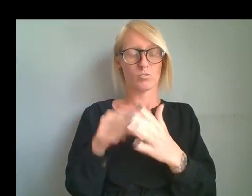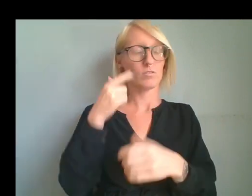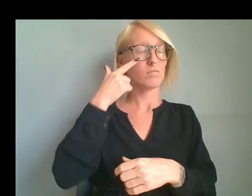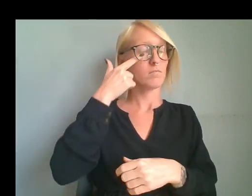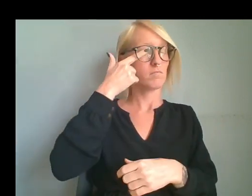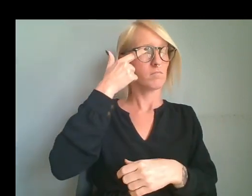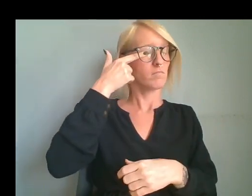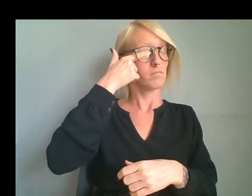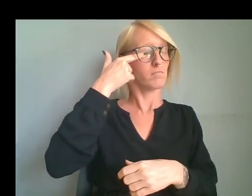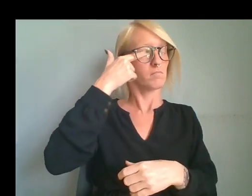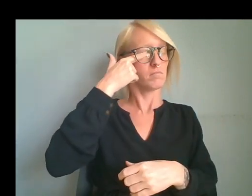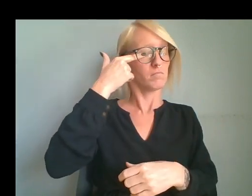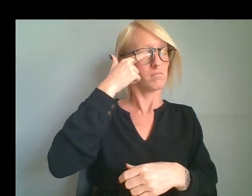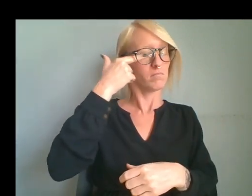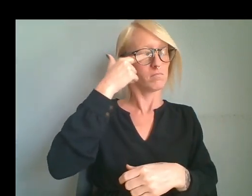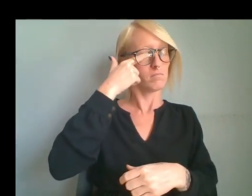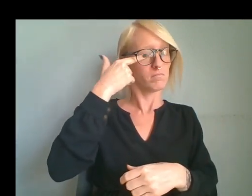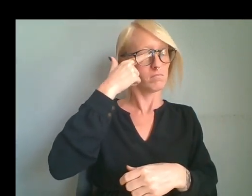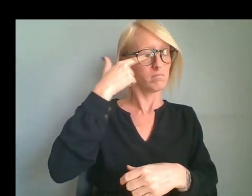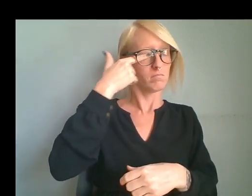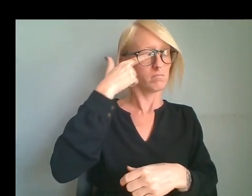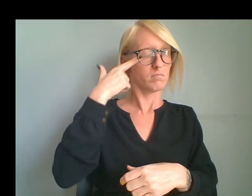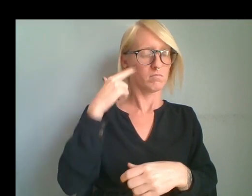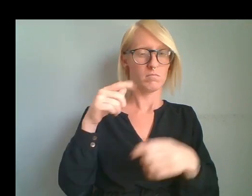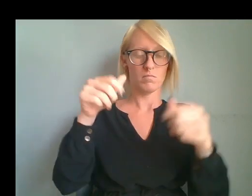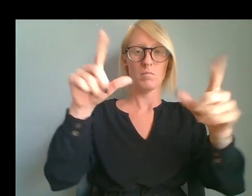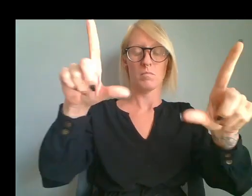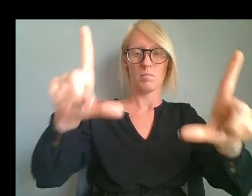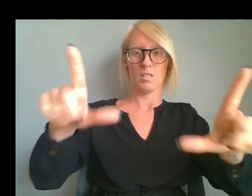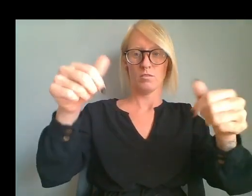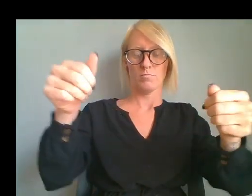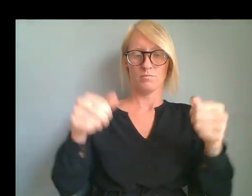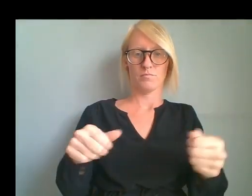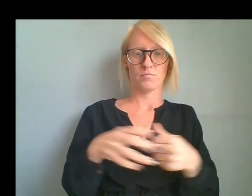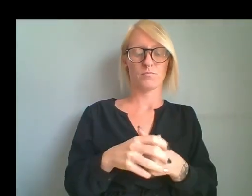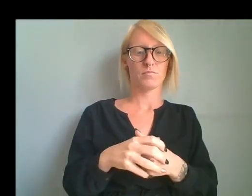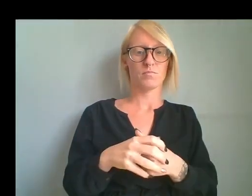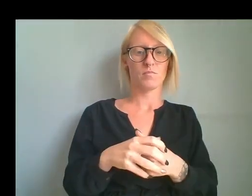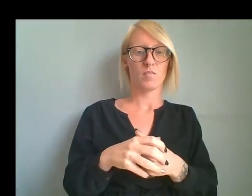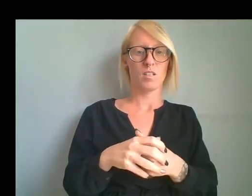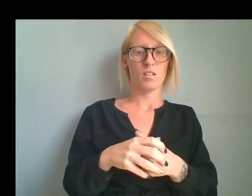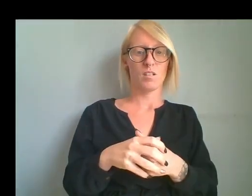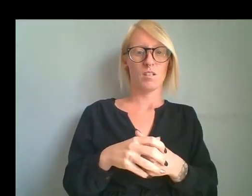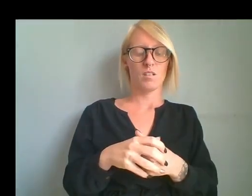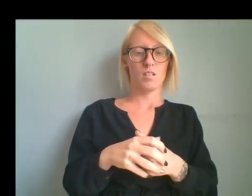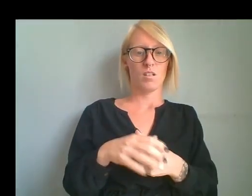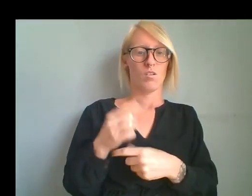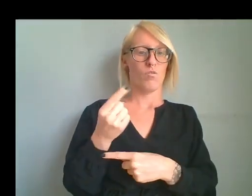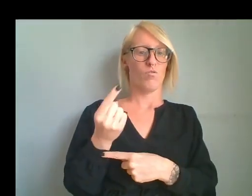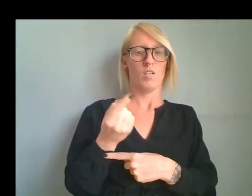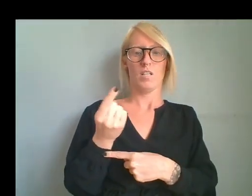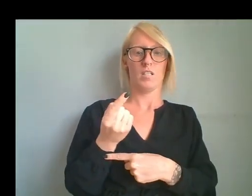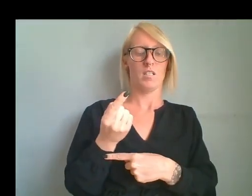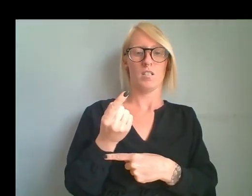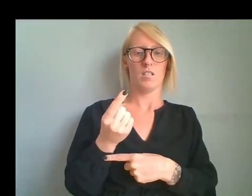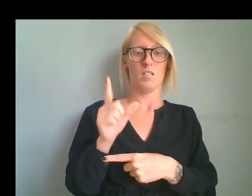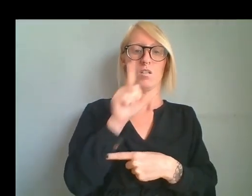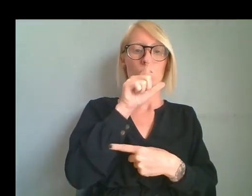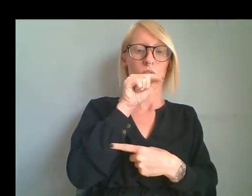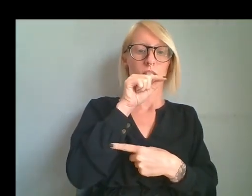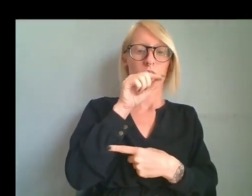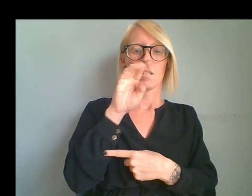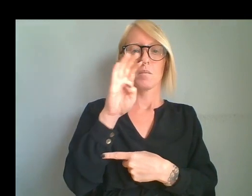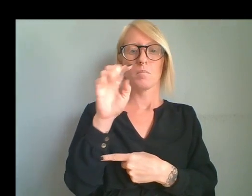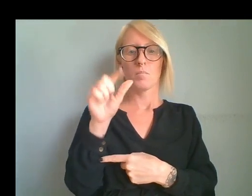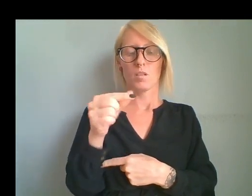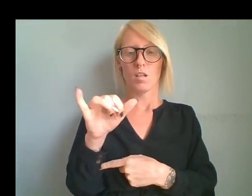be a good time to get a Facebook presence for your nonprofit. If you're already blogging or tweeting, you can tie that into your